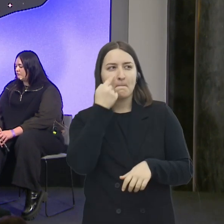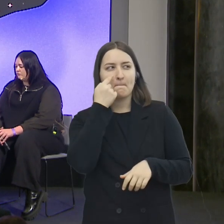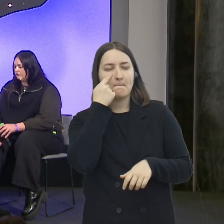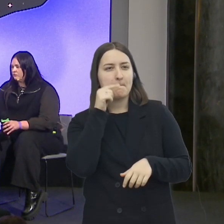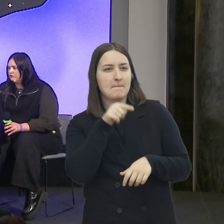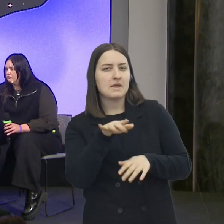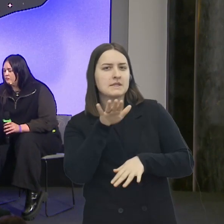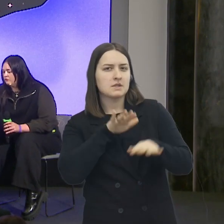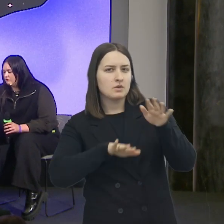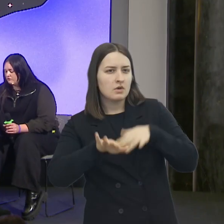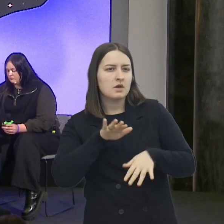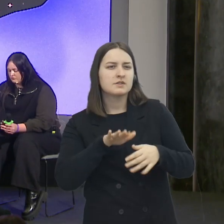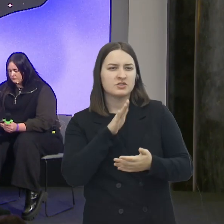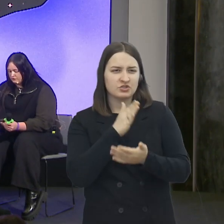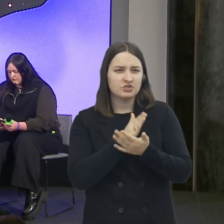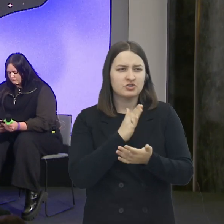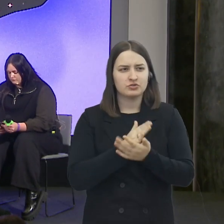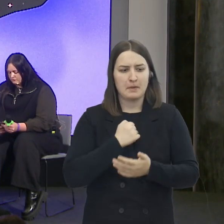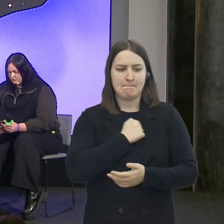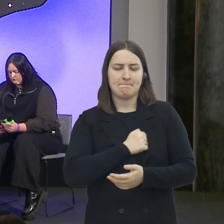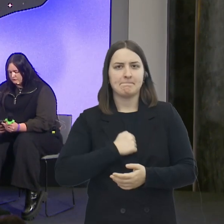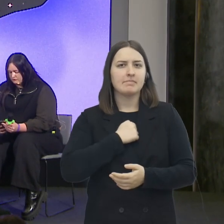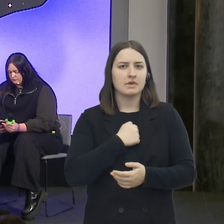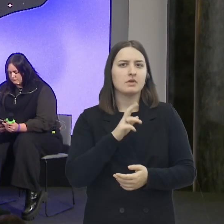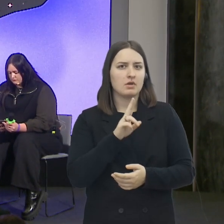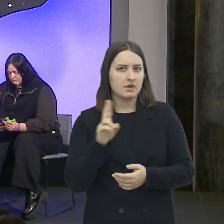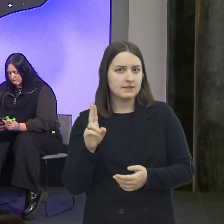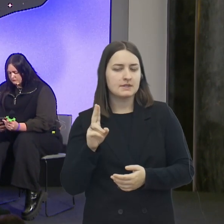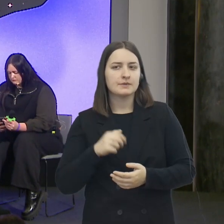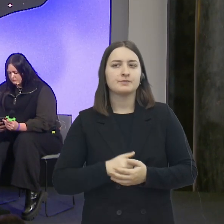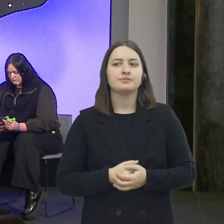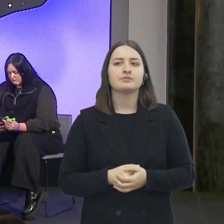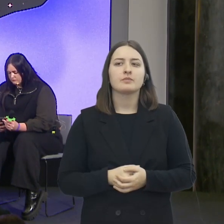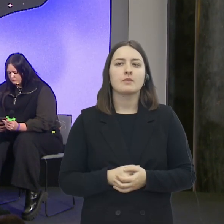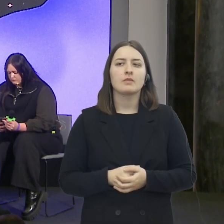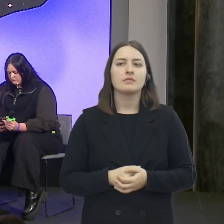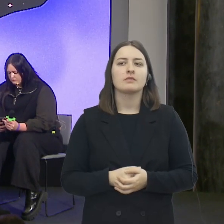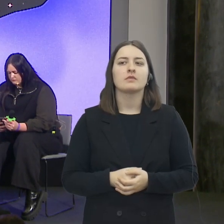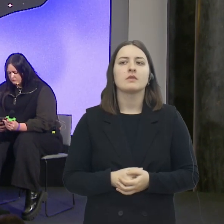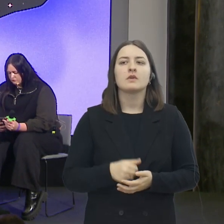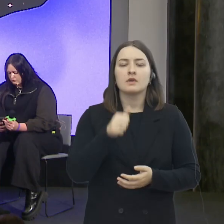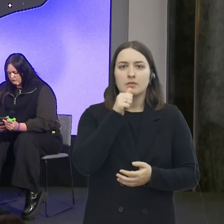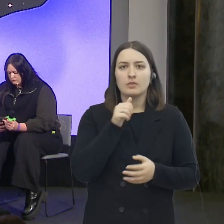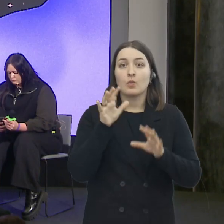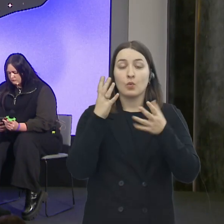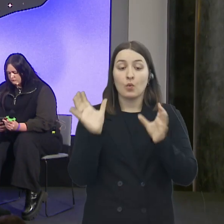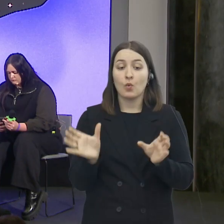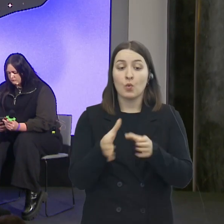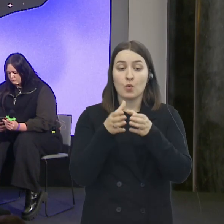in groups with youth in less advantaged areas, for example. So it's clear that they are like